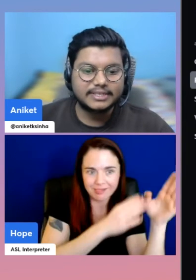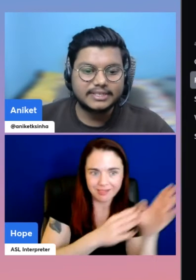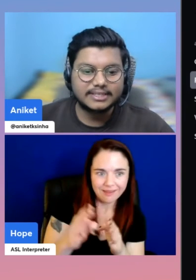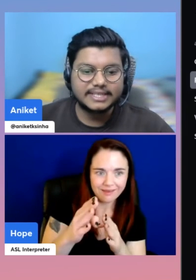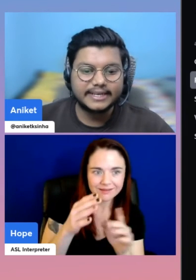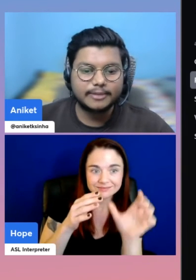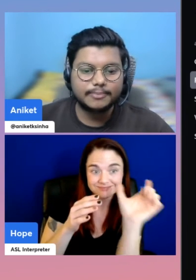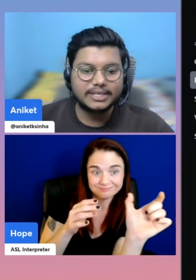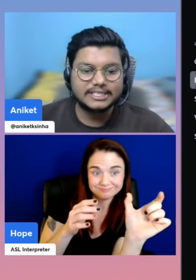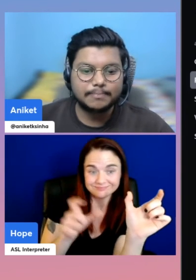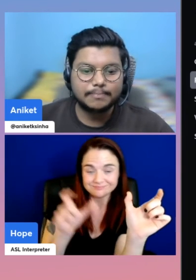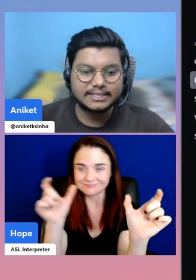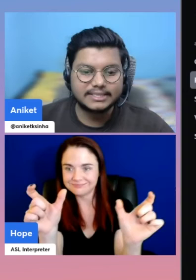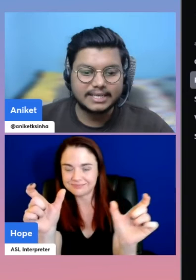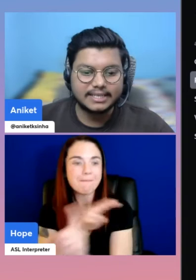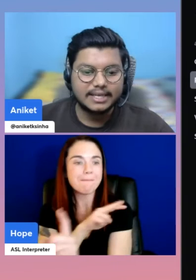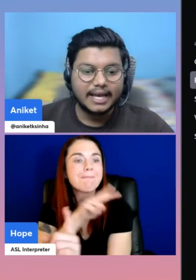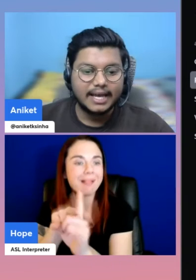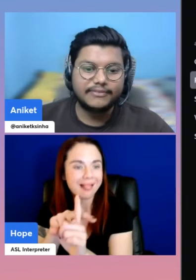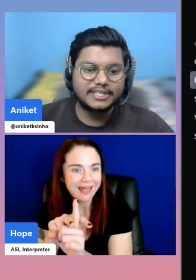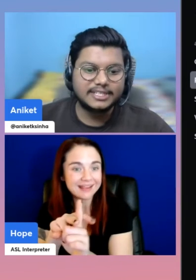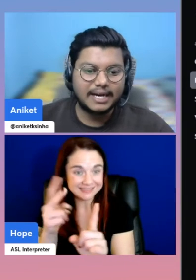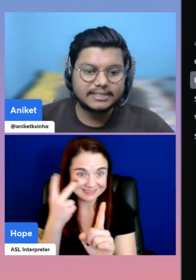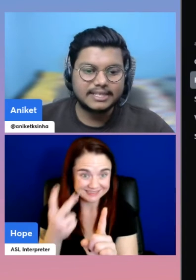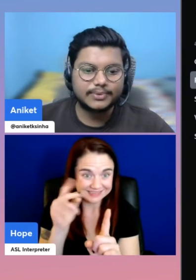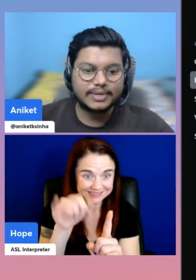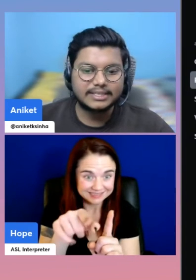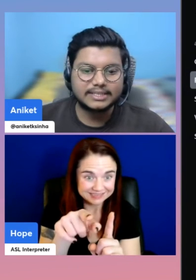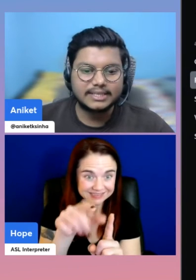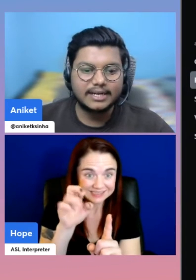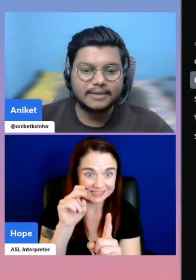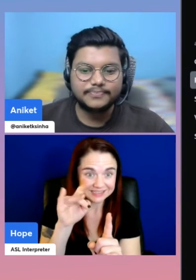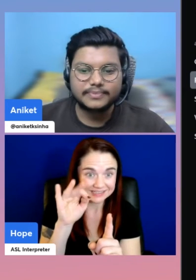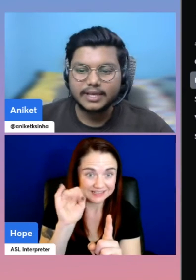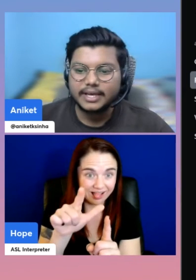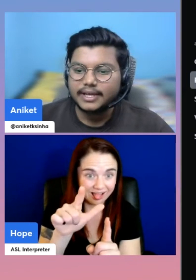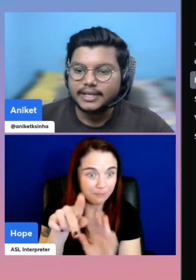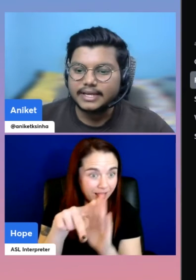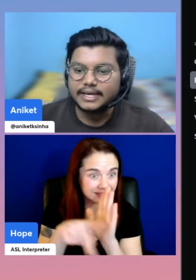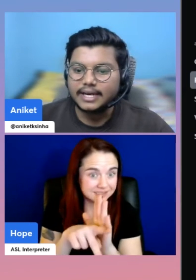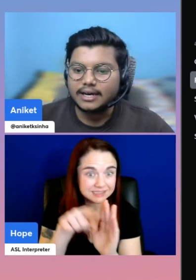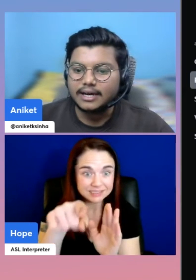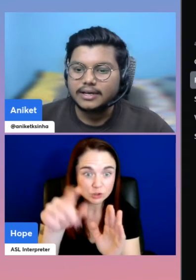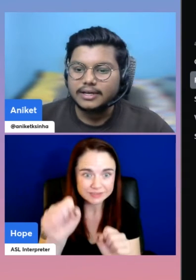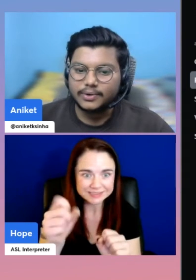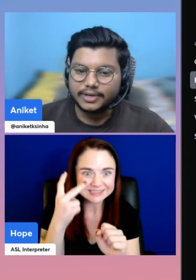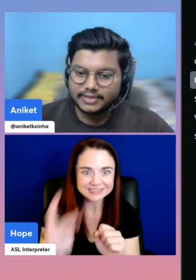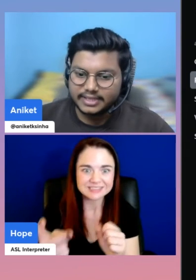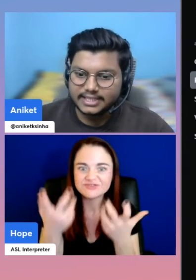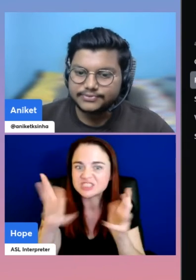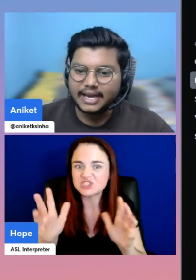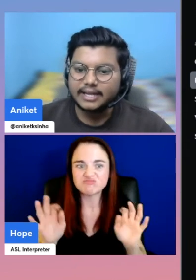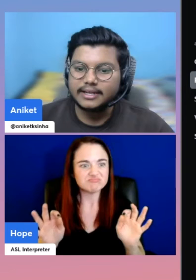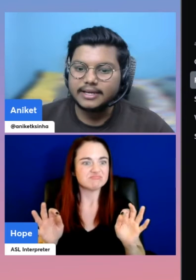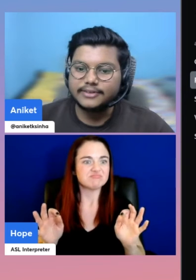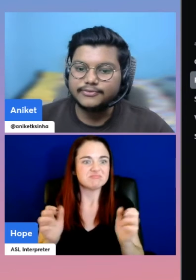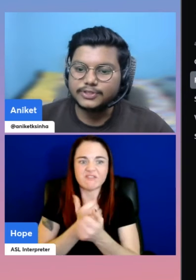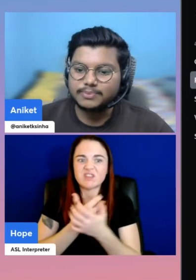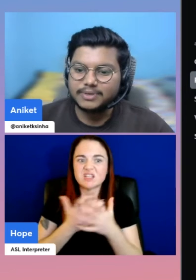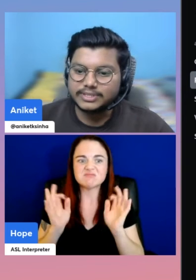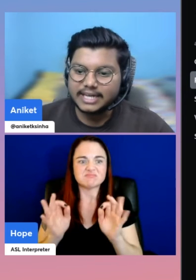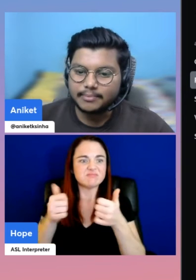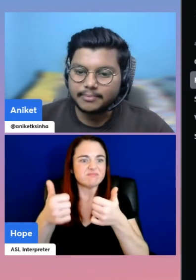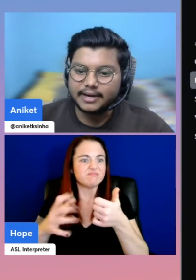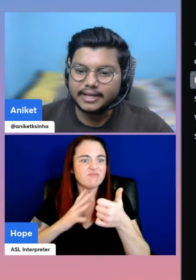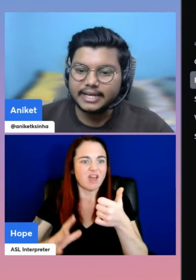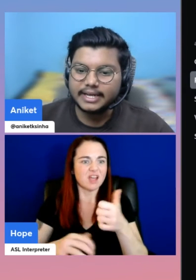that we have the Sentinel policy pass stage, and if it is passed, that you can see that yeah, now everything is fine.